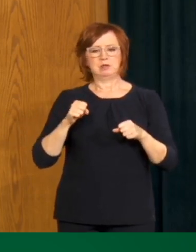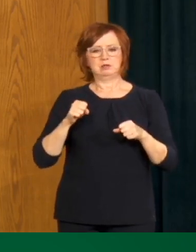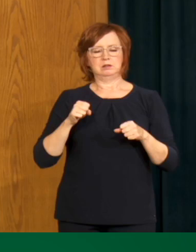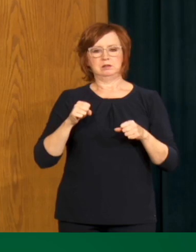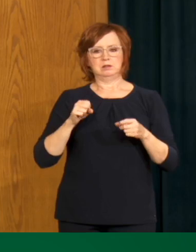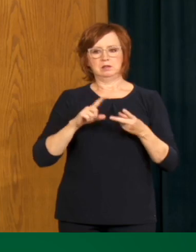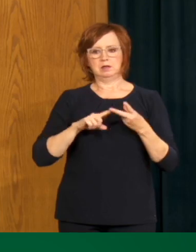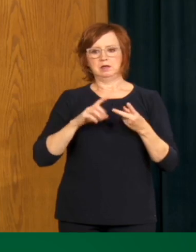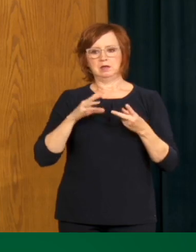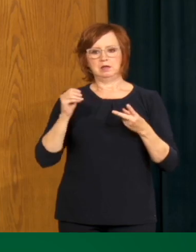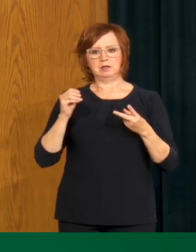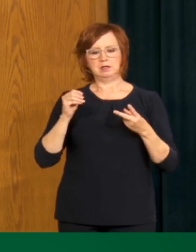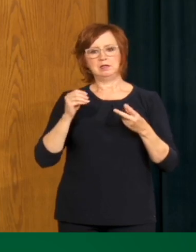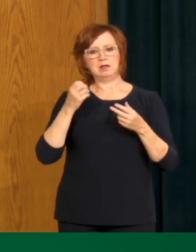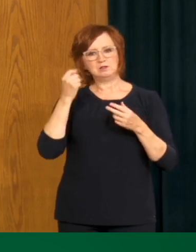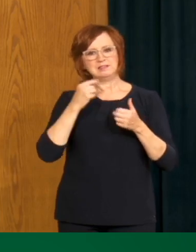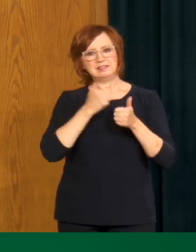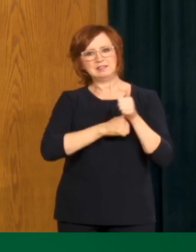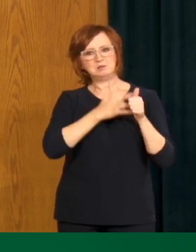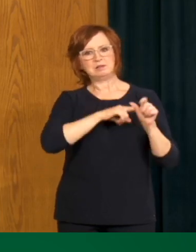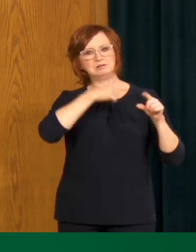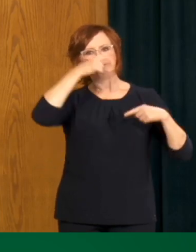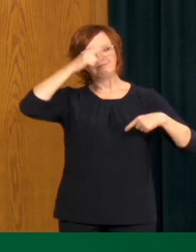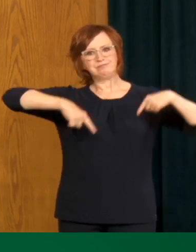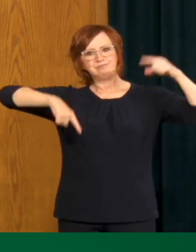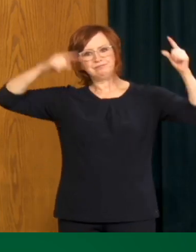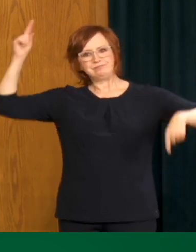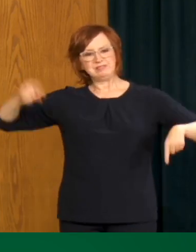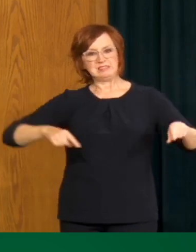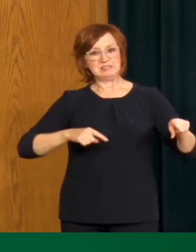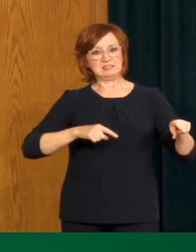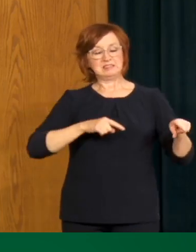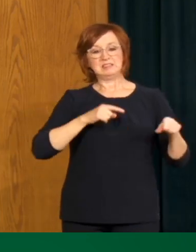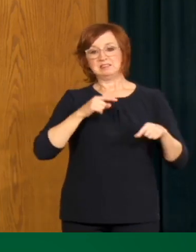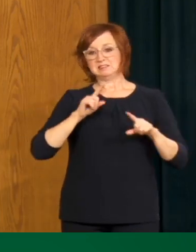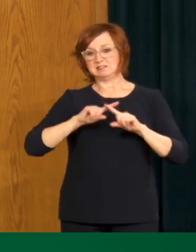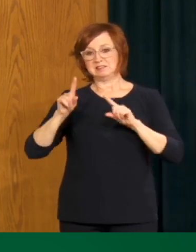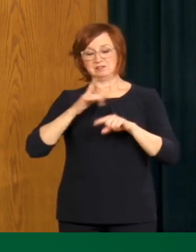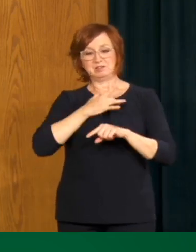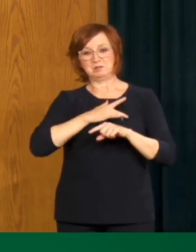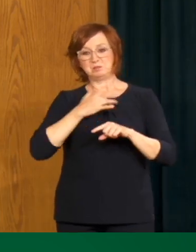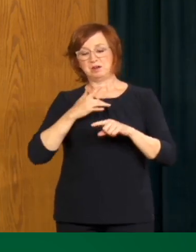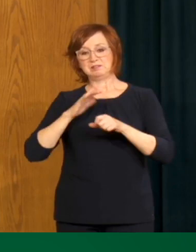healthcare perspective. We're in different situations across this nation with how it's impacted our economy, and